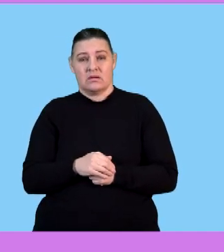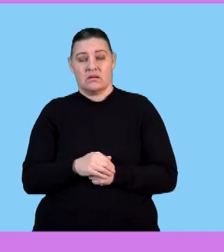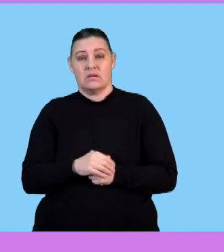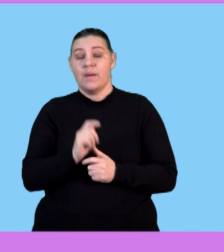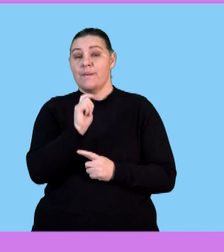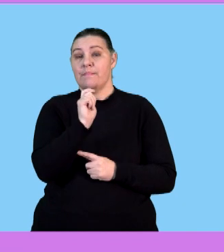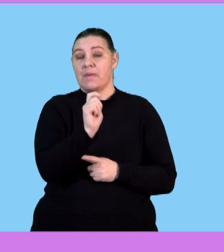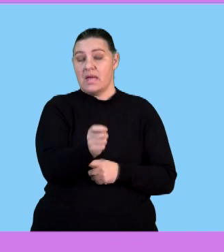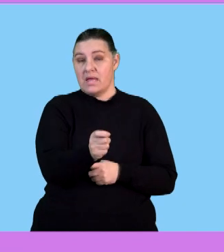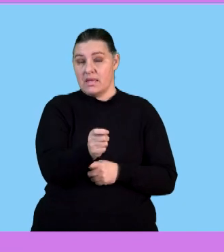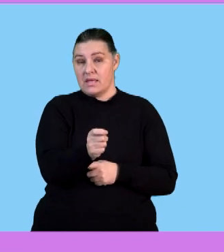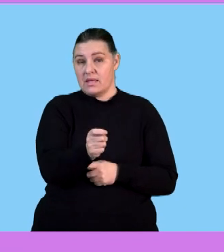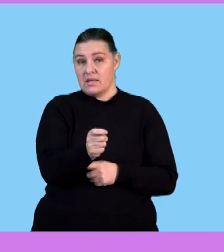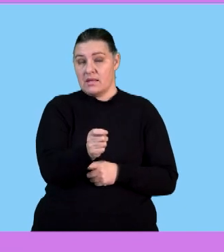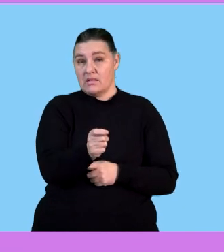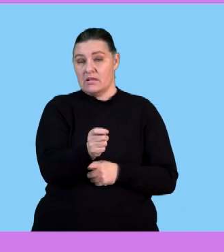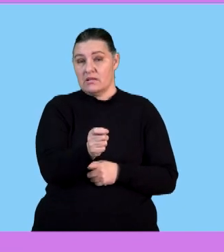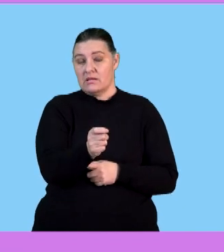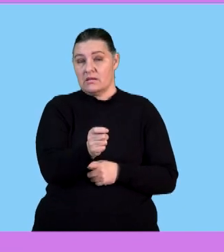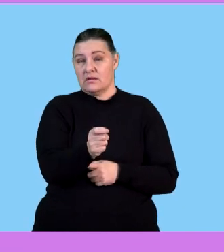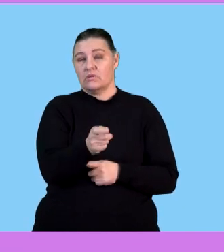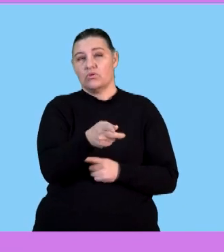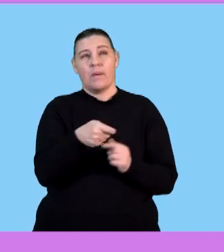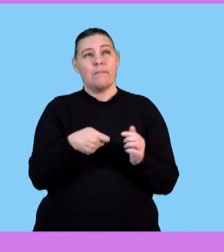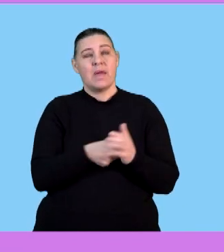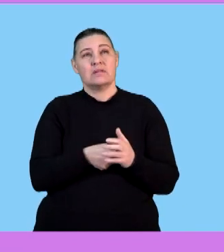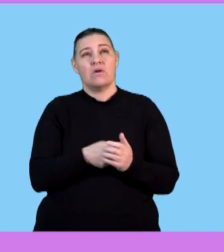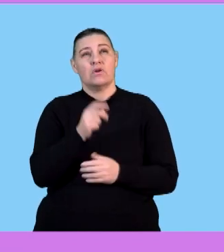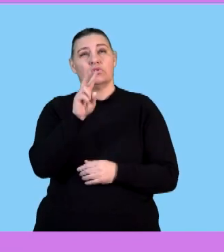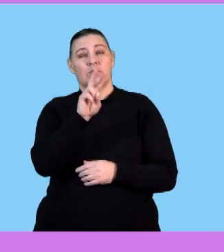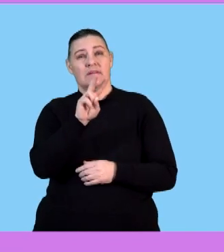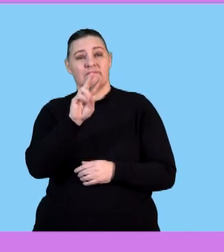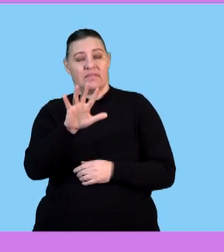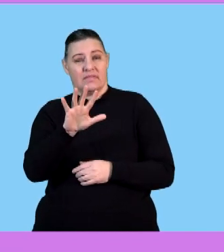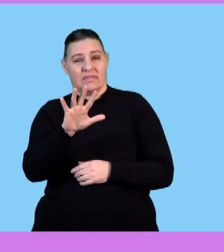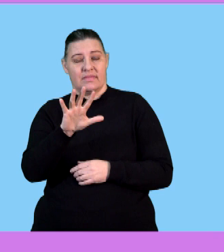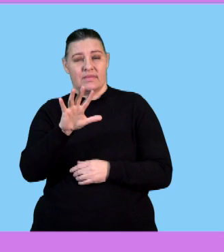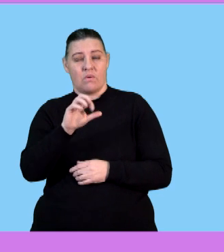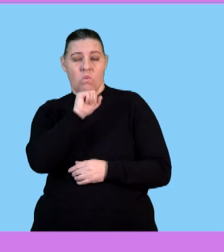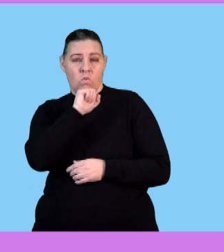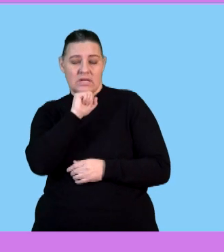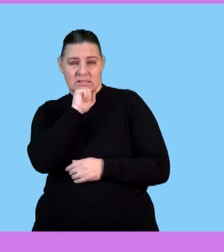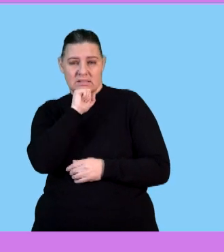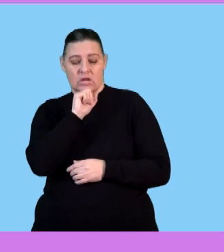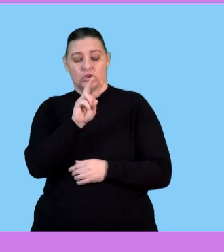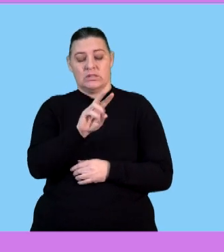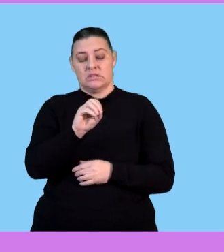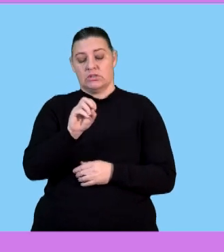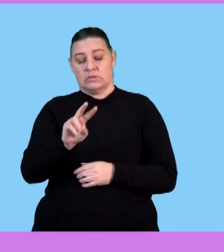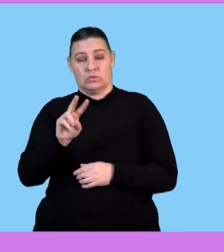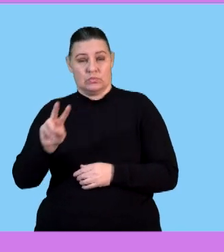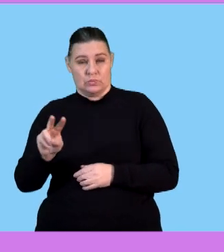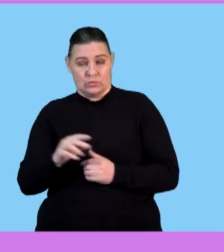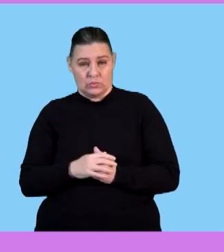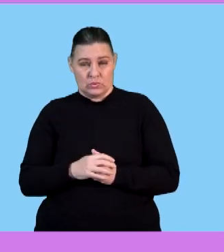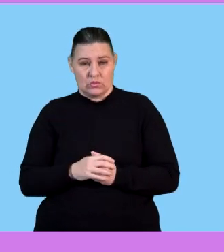payment, all right? So she paid this on the 25th of August 2022, and that's